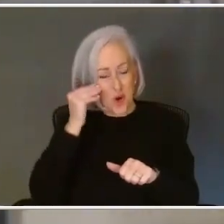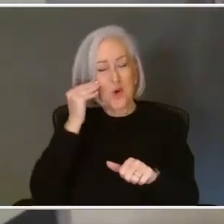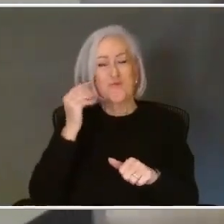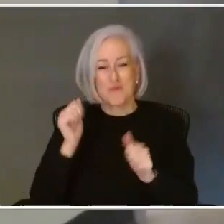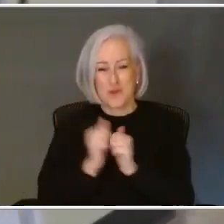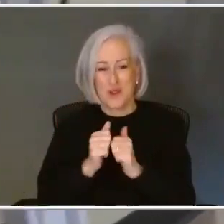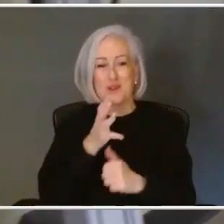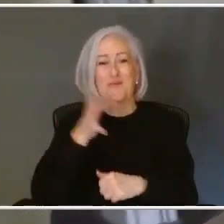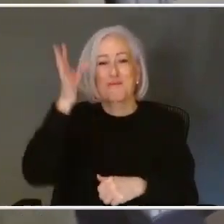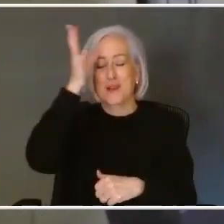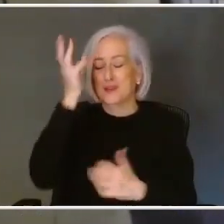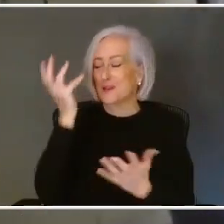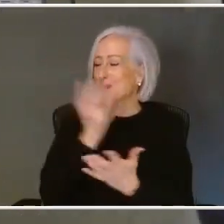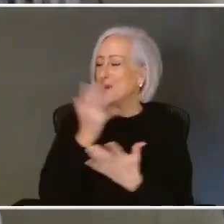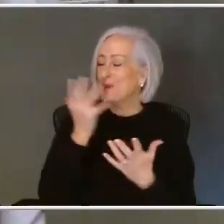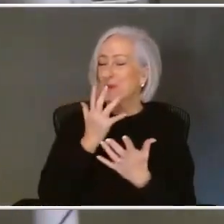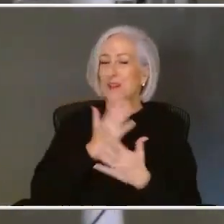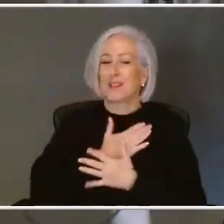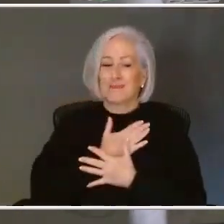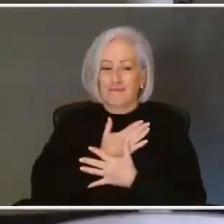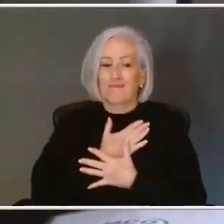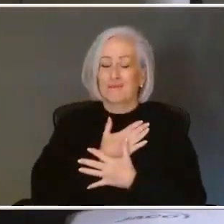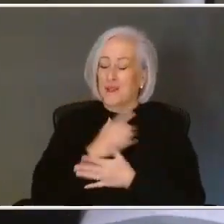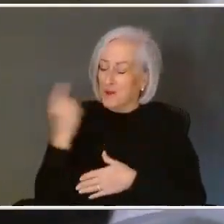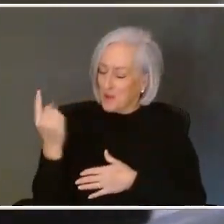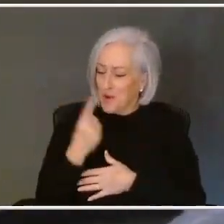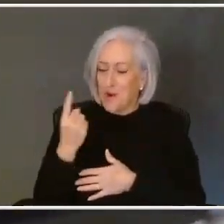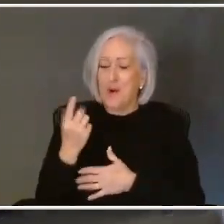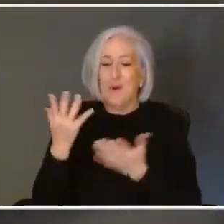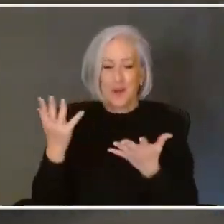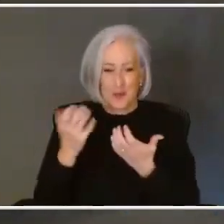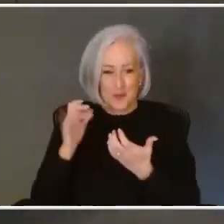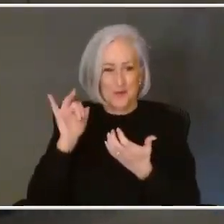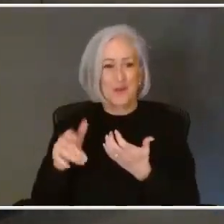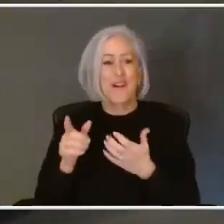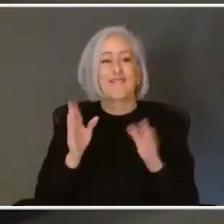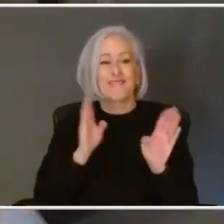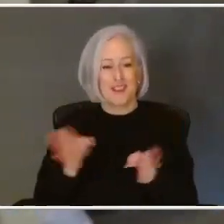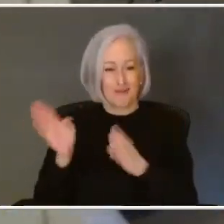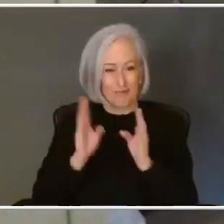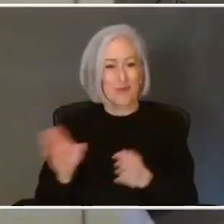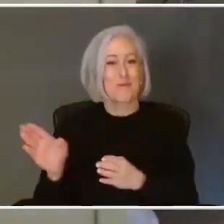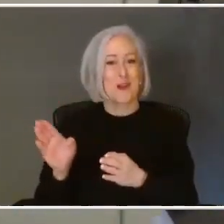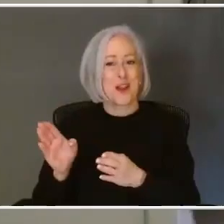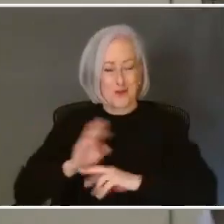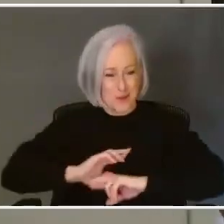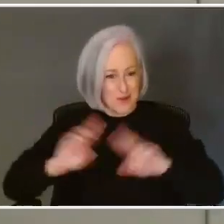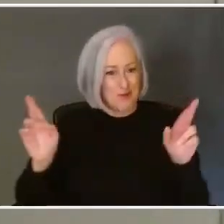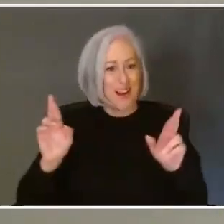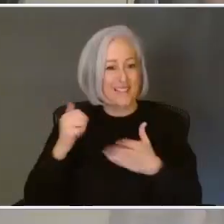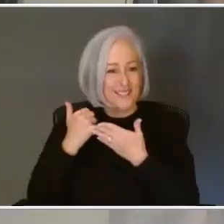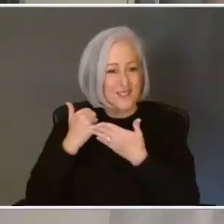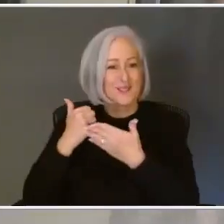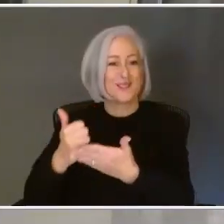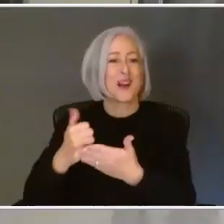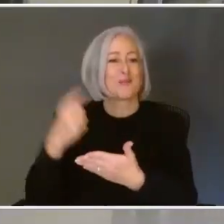It's unbelievable. That's what we all prepare for, something like that, so that we're ready when the moment comes to help someone have a great day.